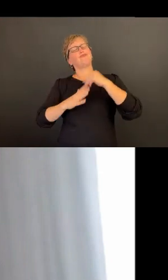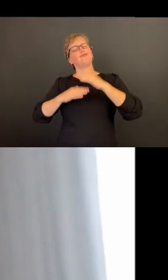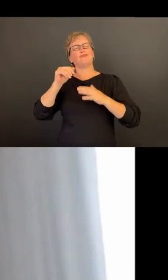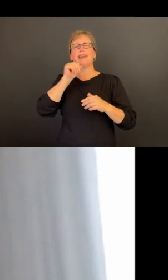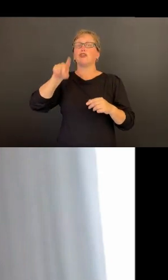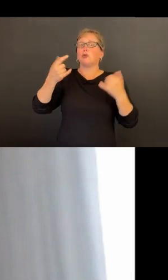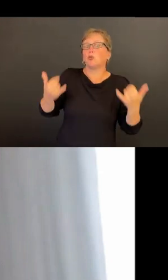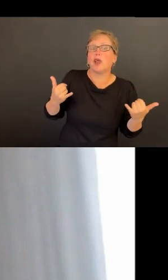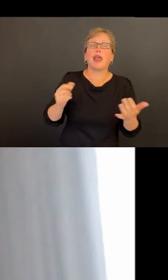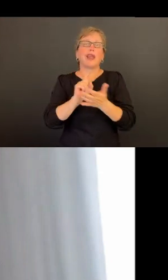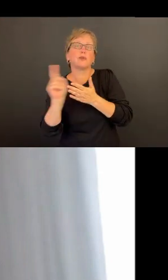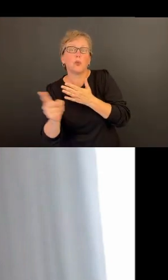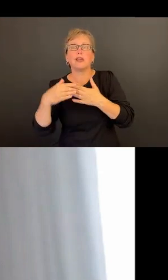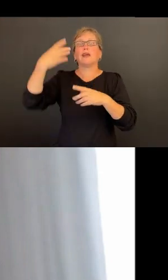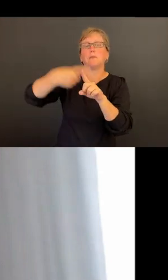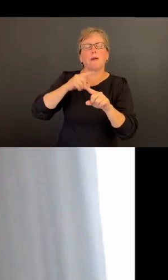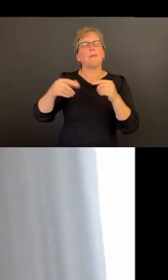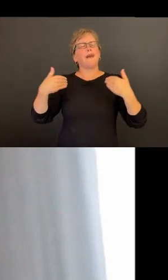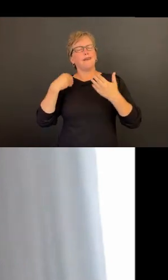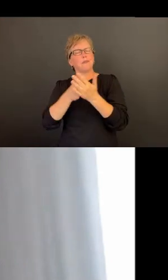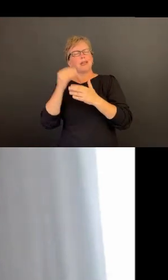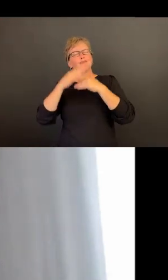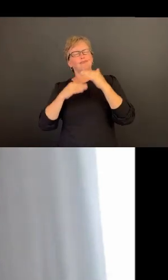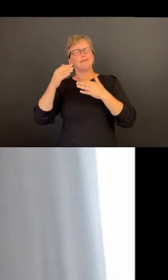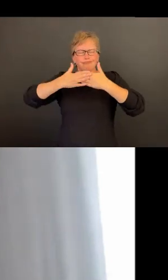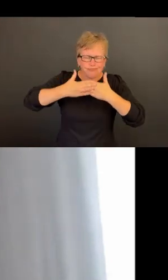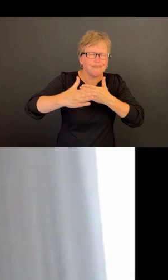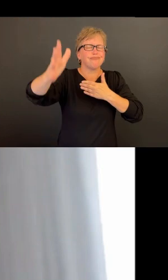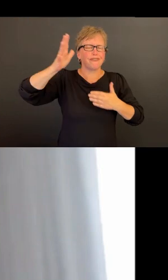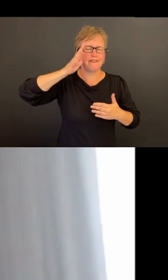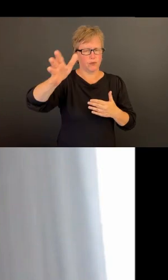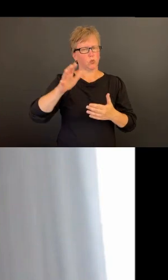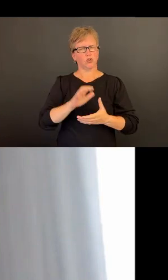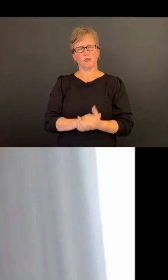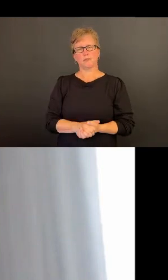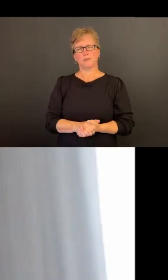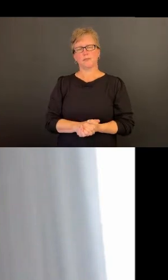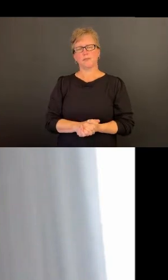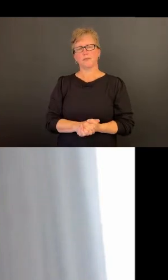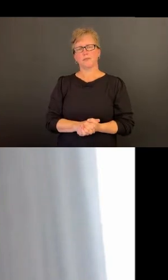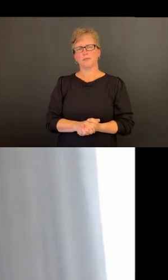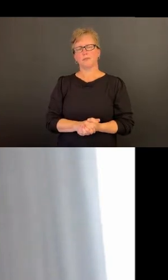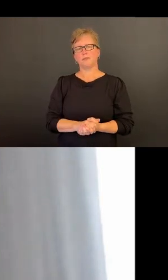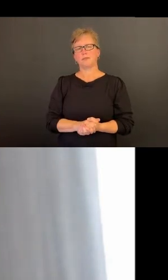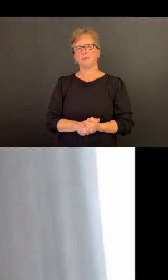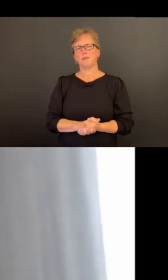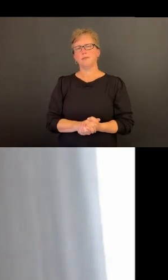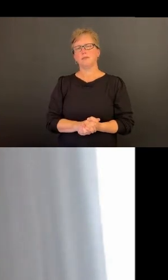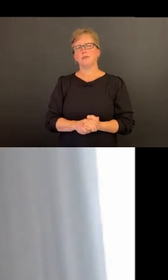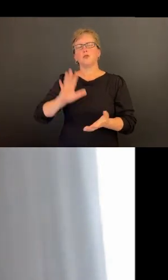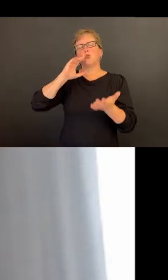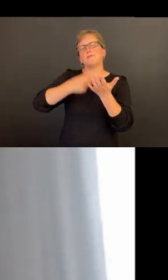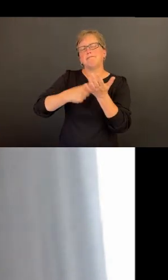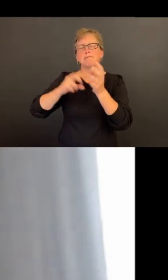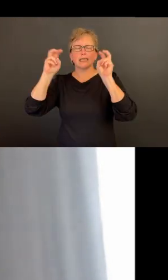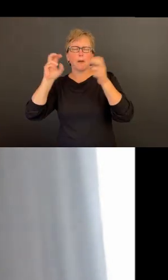like financial health, you'll hear financial education, financial capability, financial wellness. These are all terms